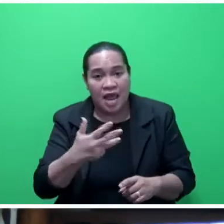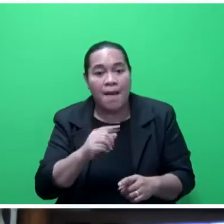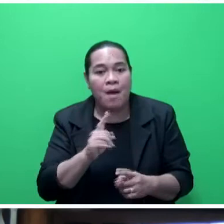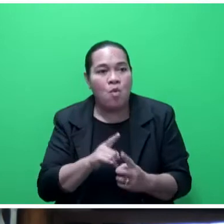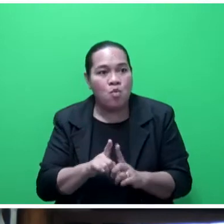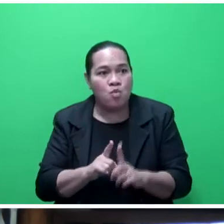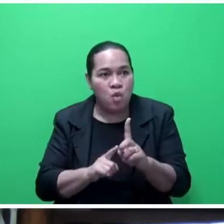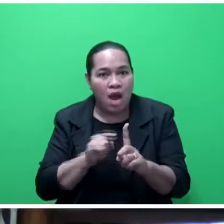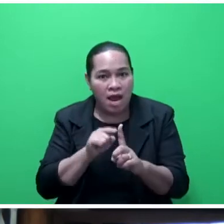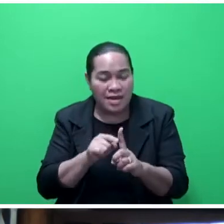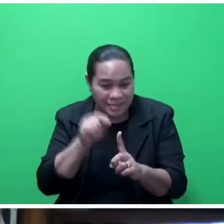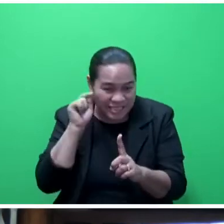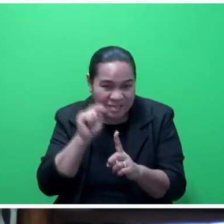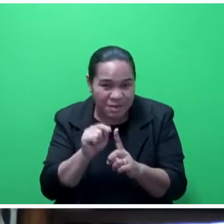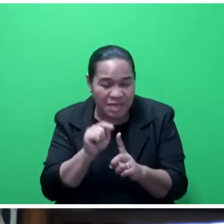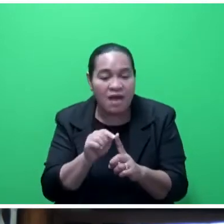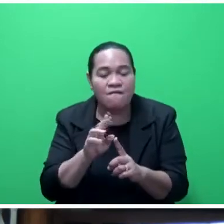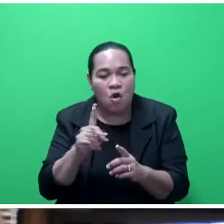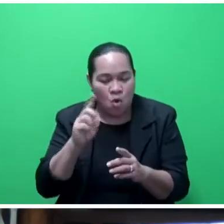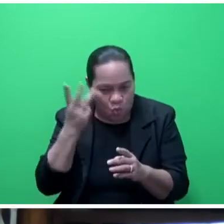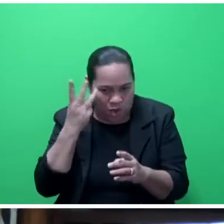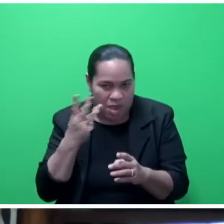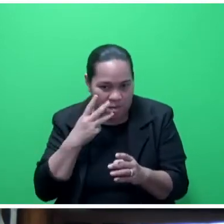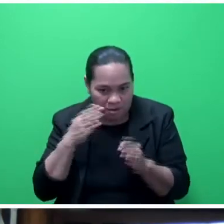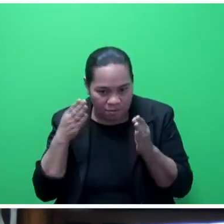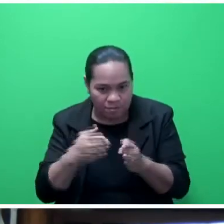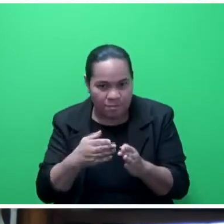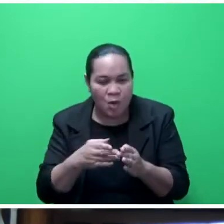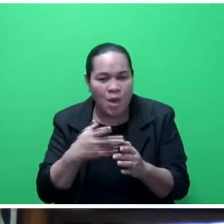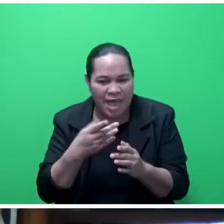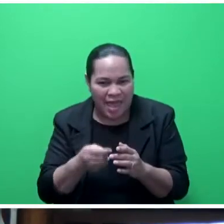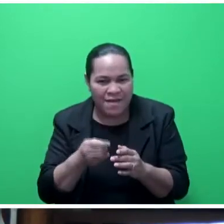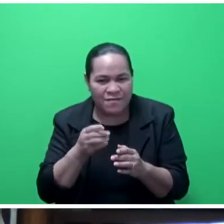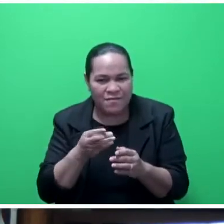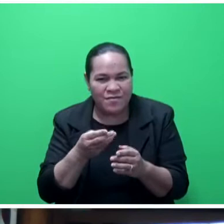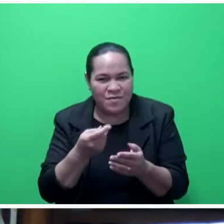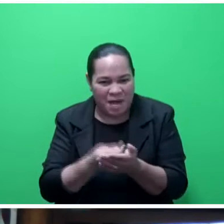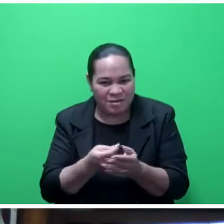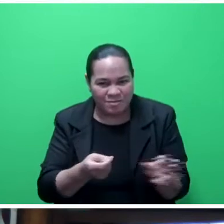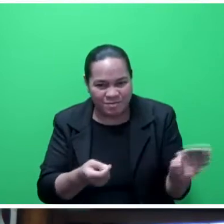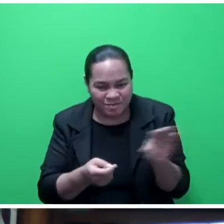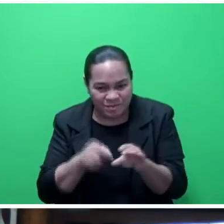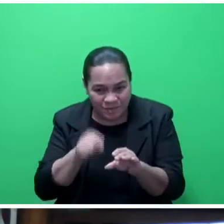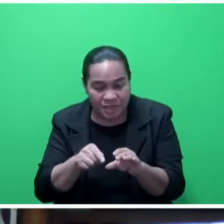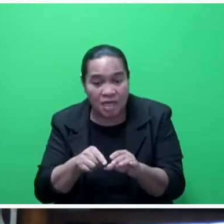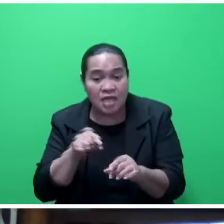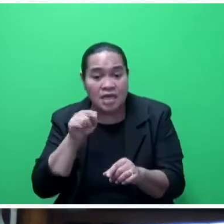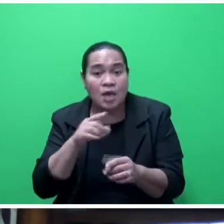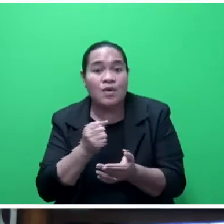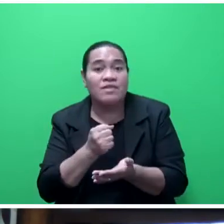is specifically targeting women where we've got a specific line item allocated. And then under this program, we have